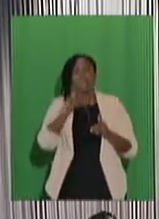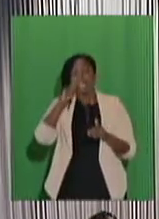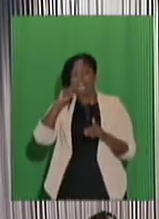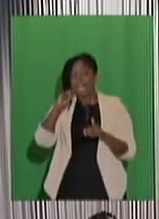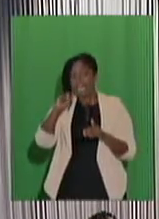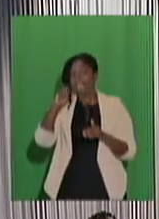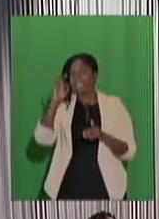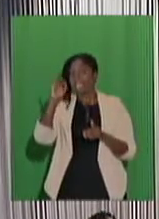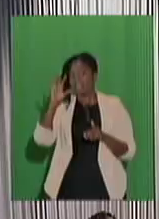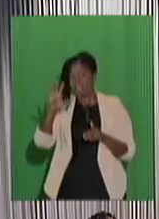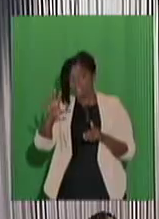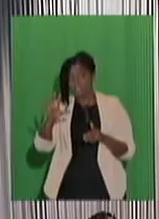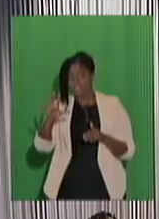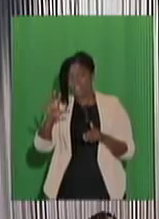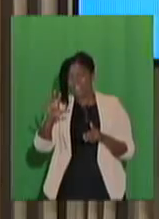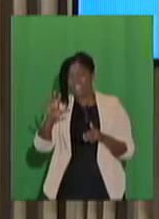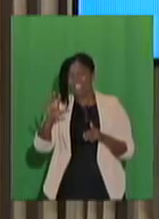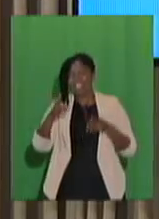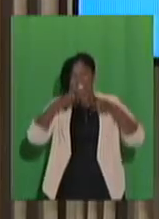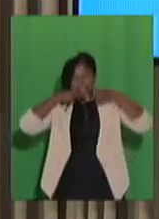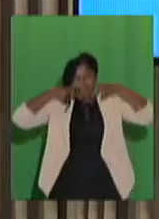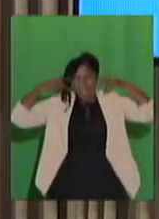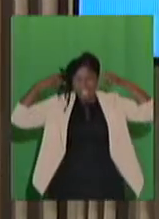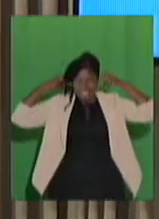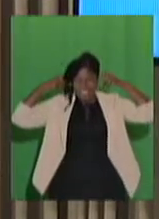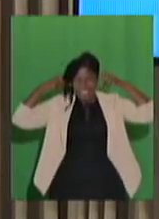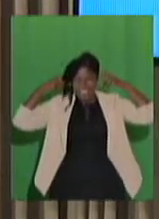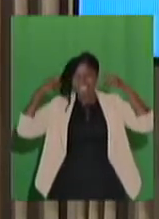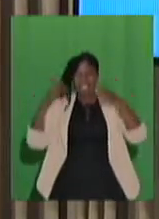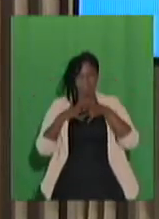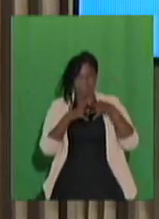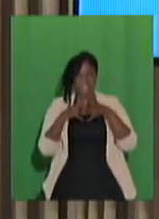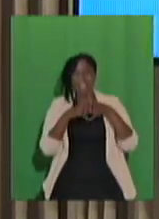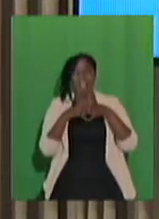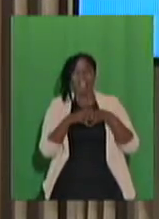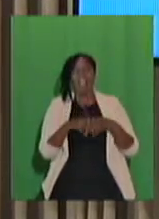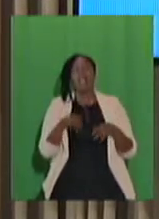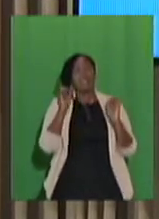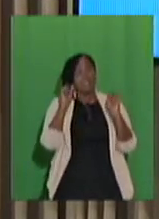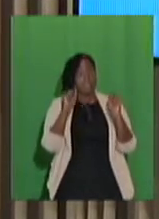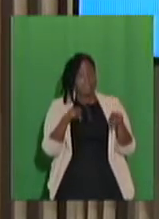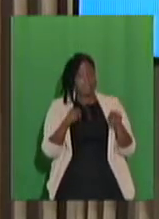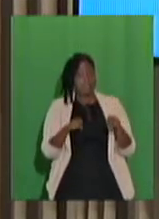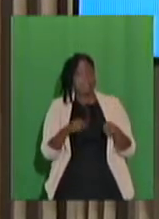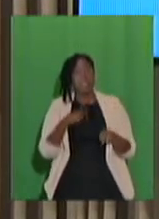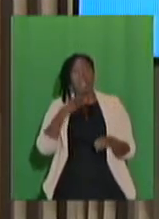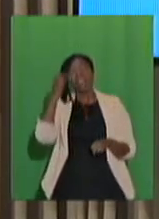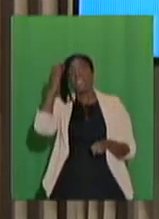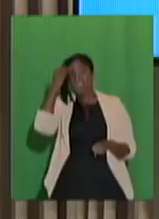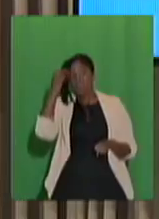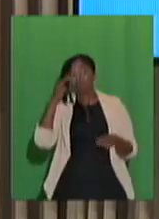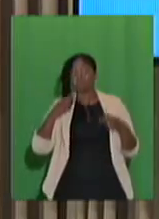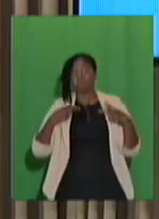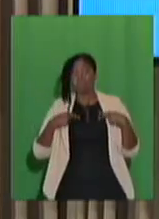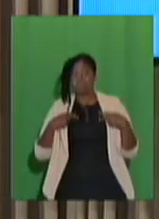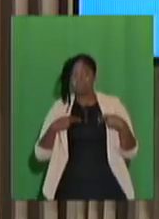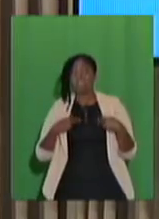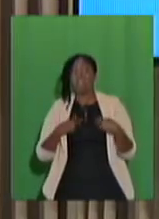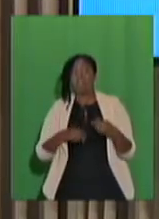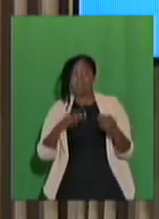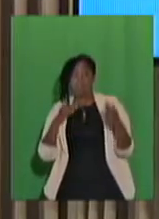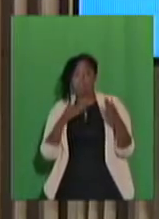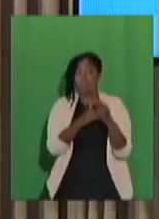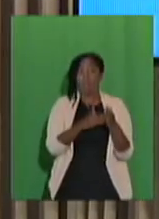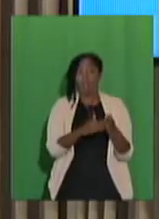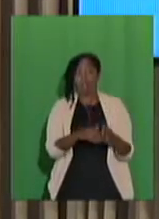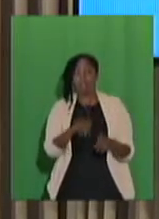I don't want to be said I'm skirting the question. Yes, I note that there is an embargo on supplies coming